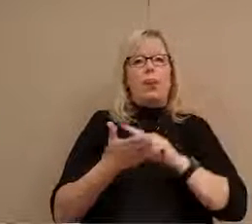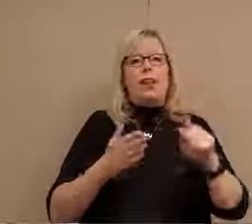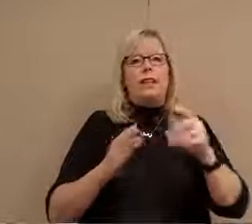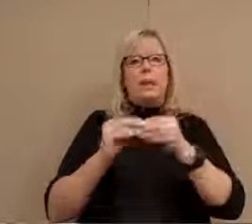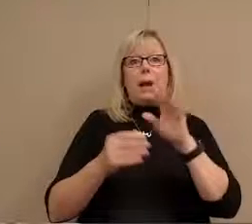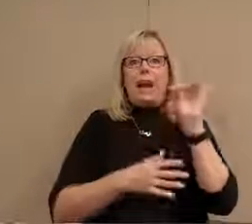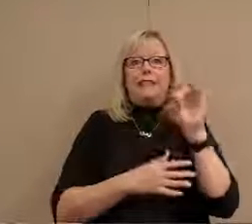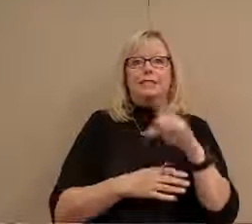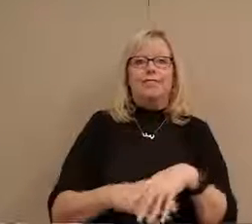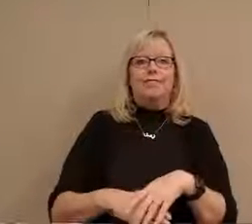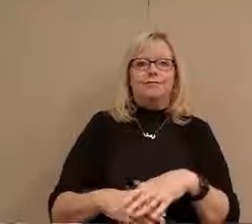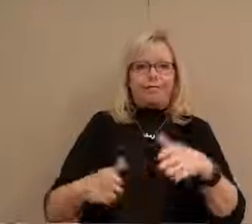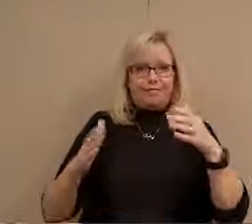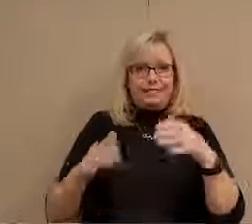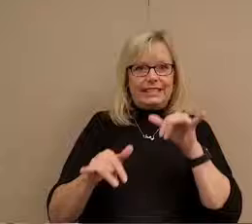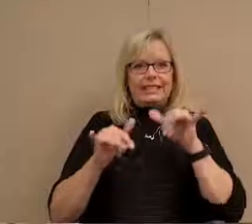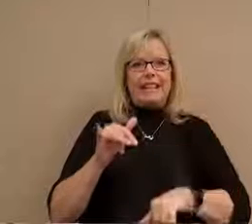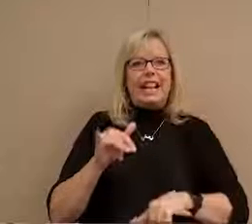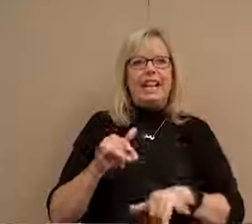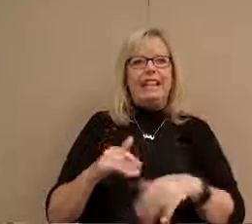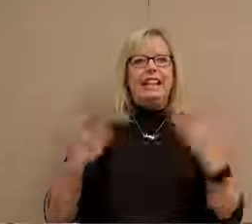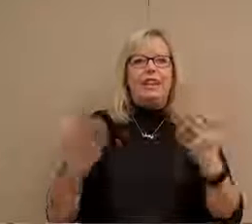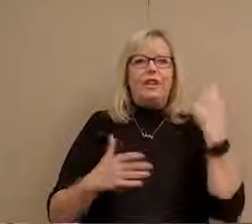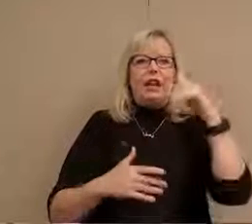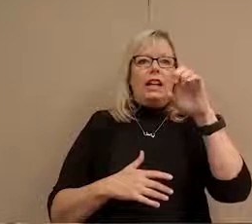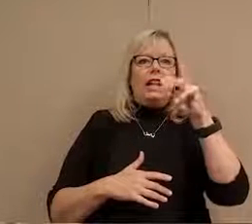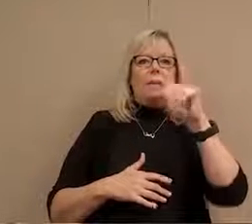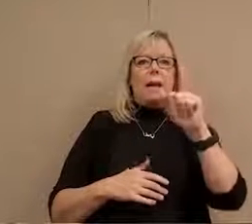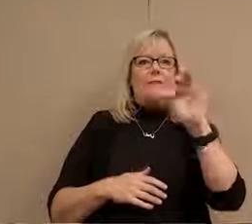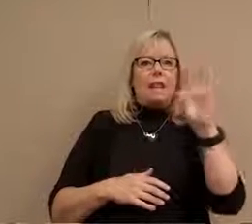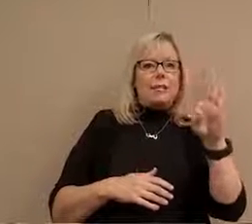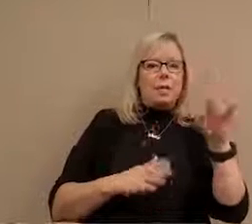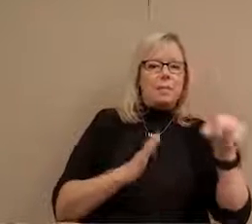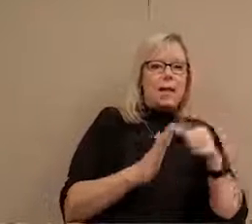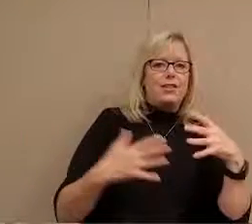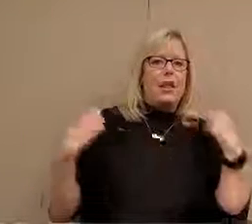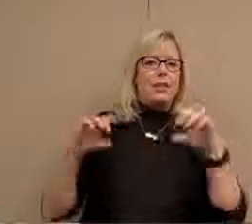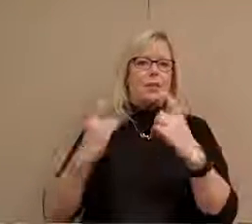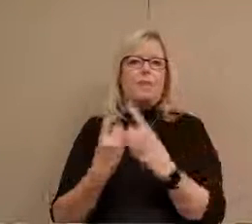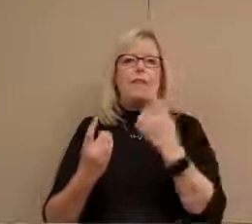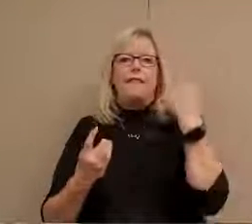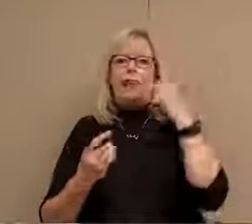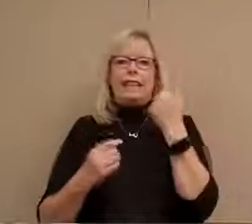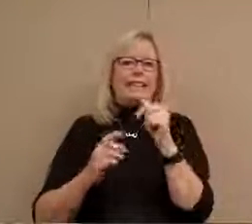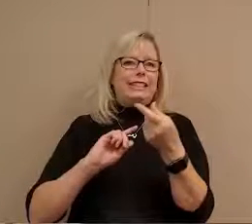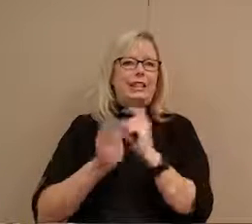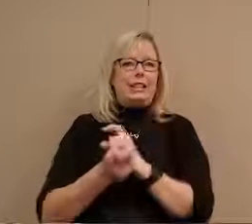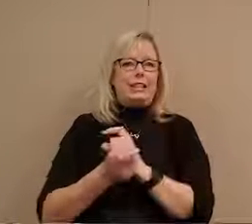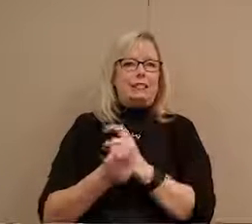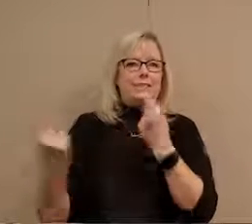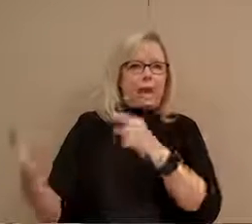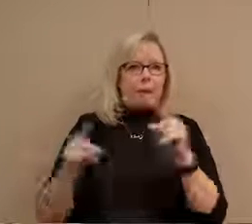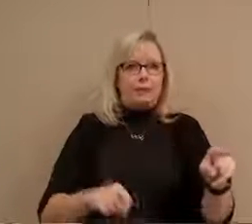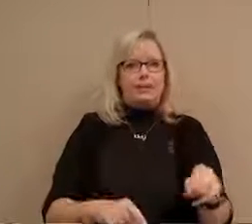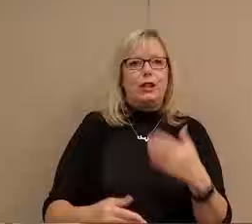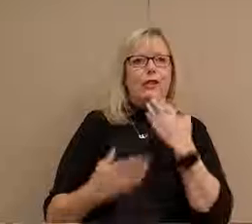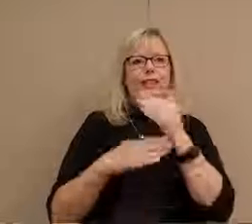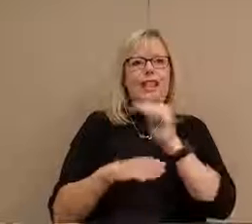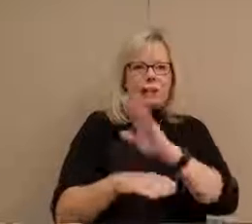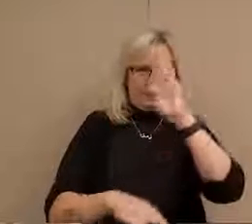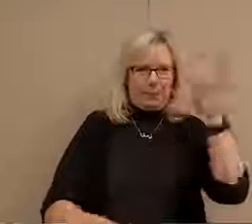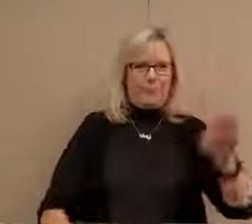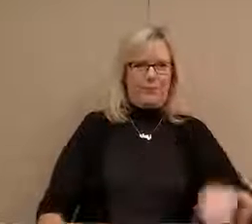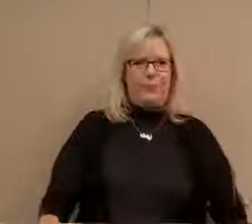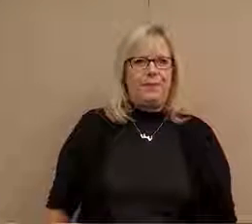8. Stay tuned to the EMA Facebook page or the health department for any changes that are coming out. Have a good evening.